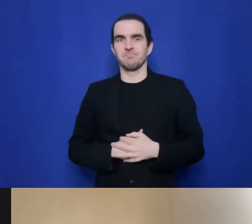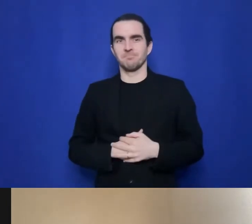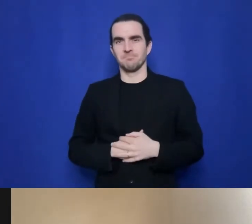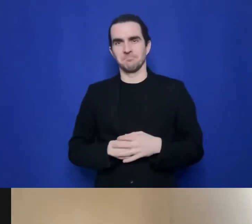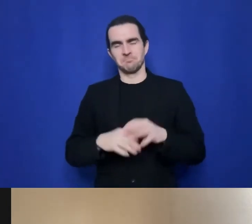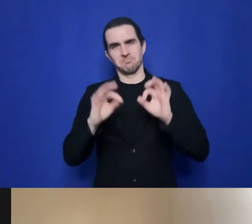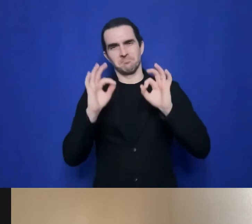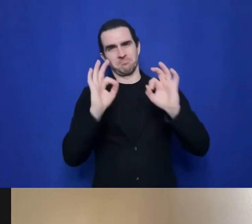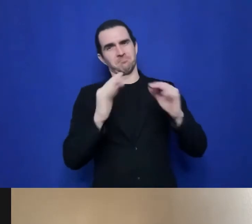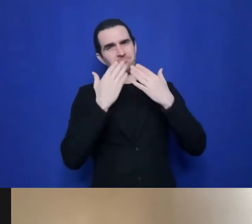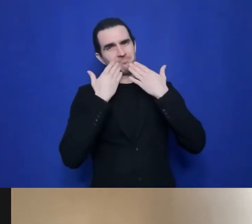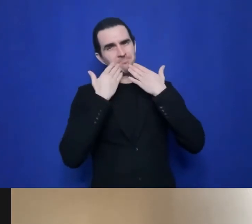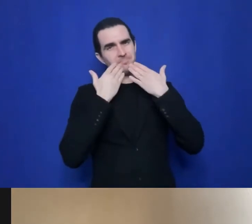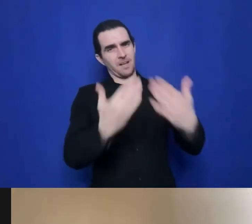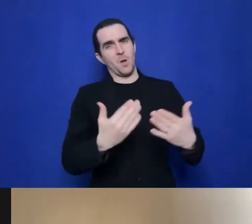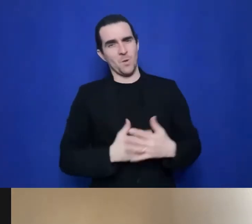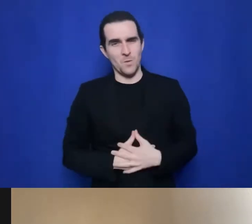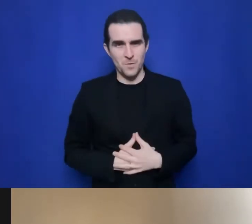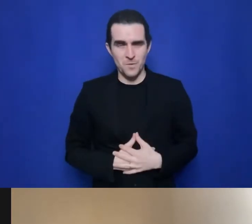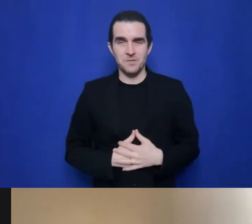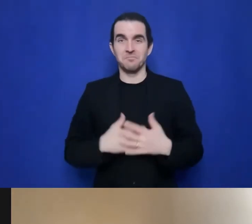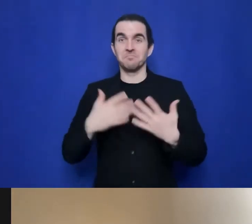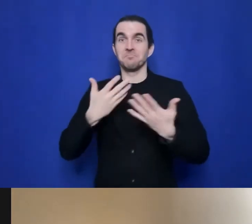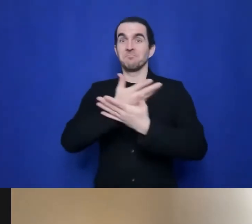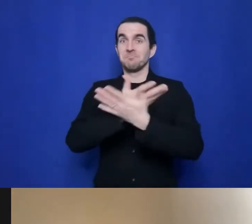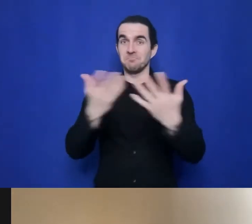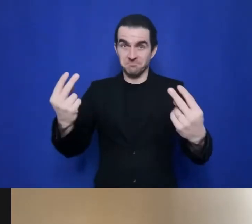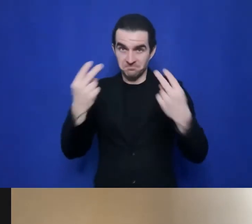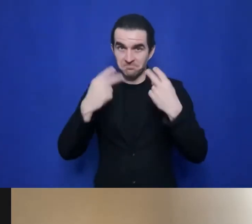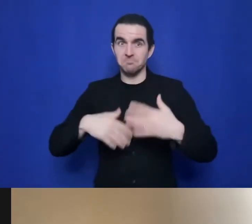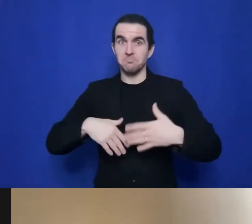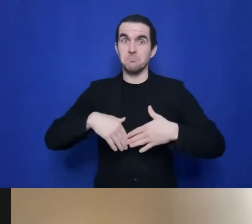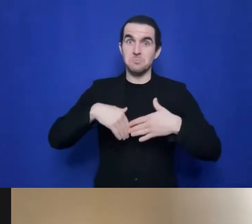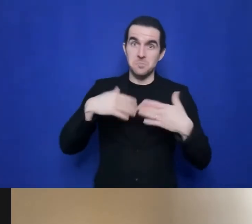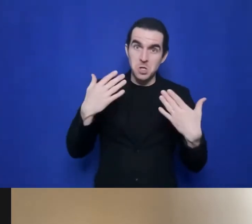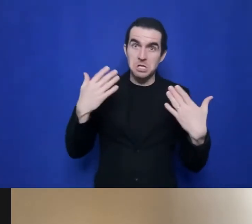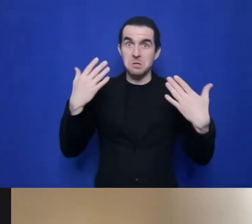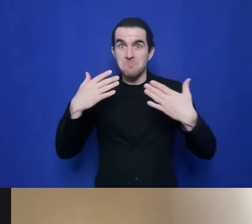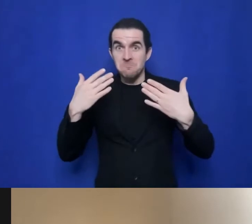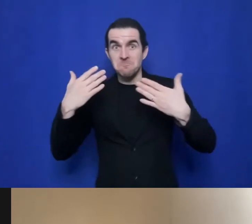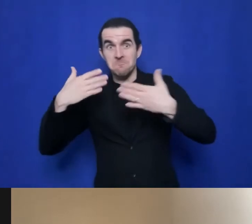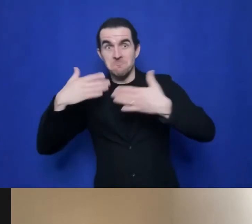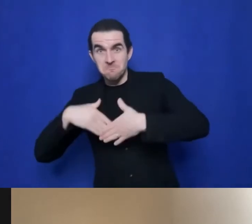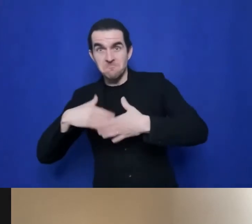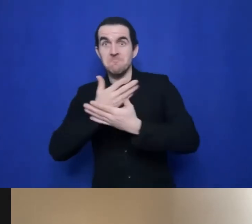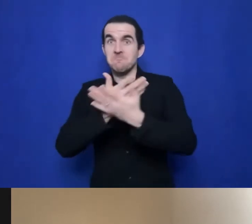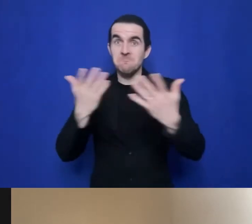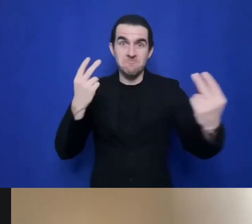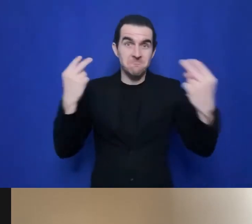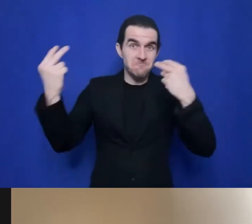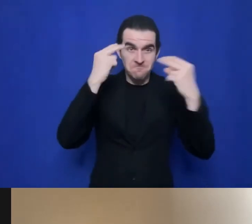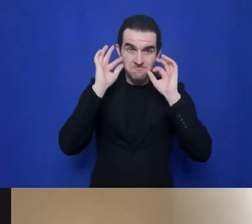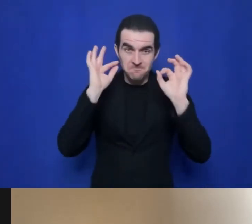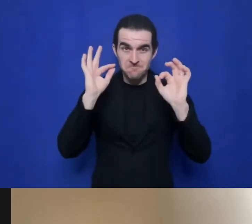Amelia O'Hare. I use she, her pronouns, and today I am wearing a black top and my glasses.